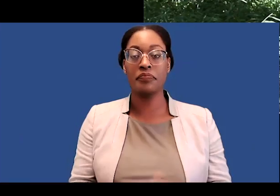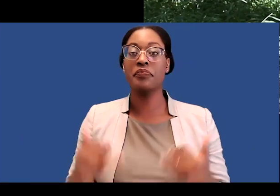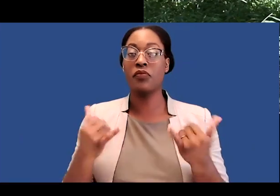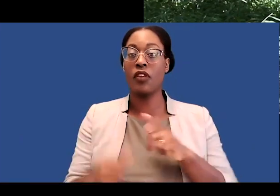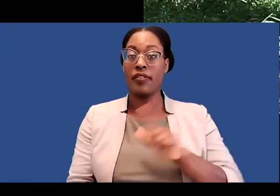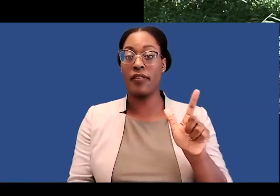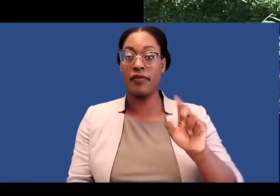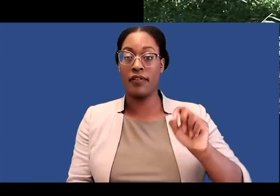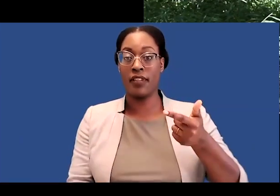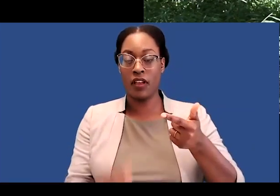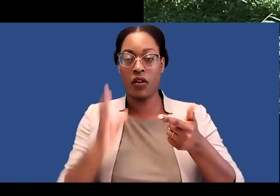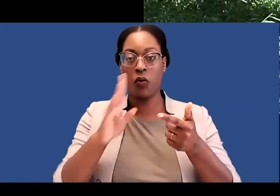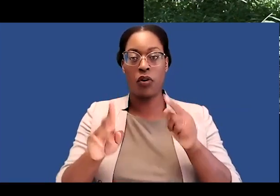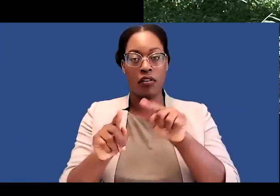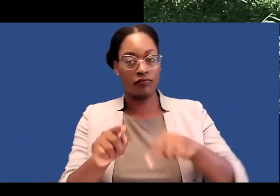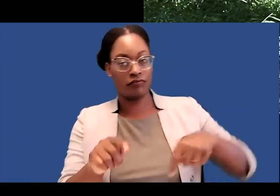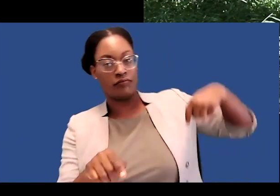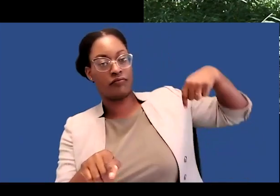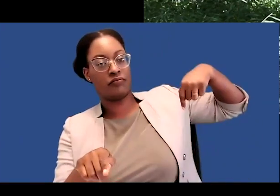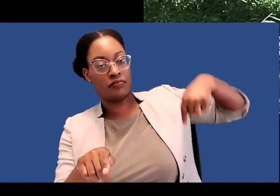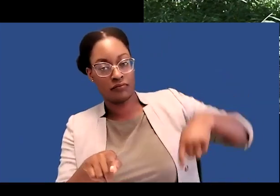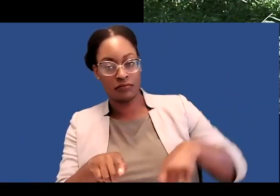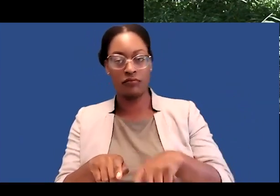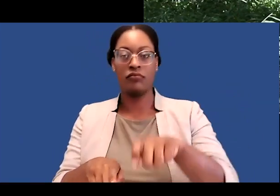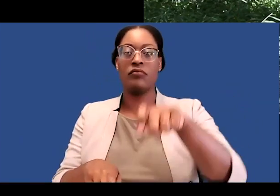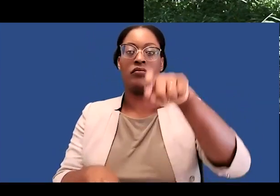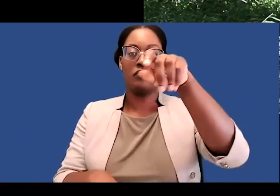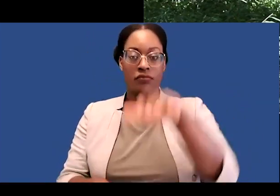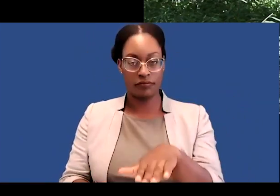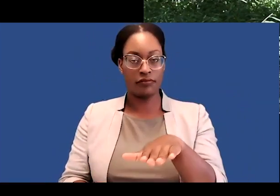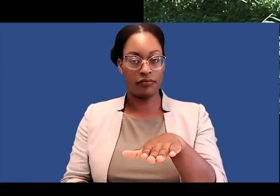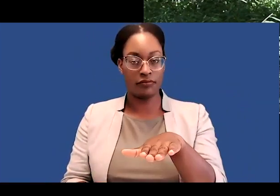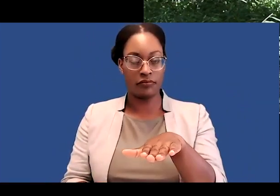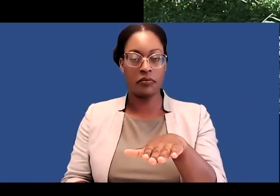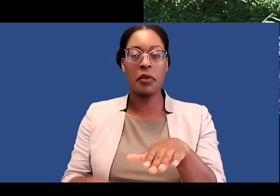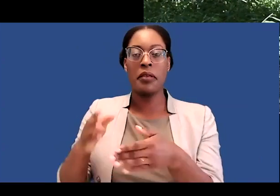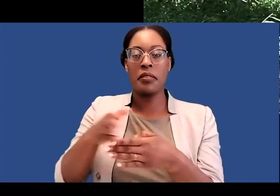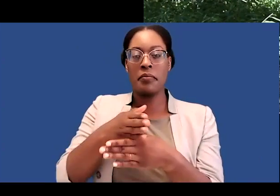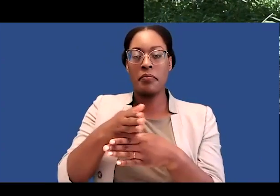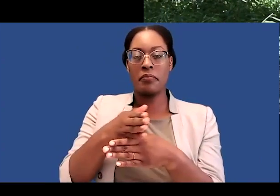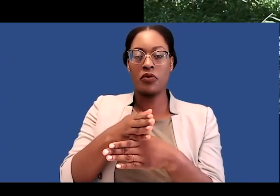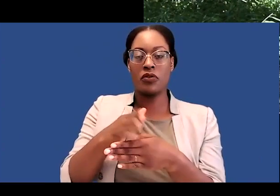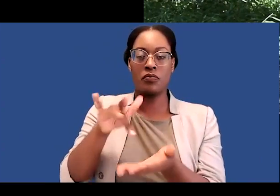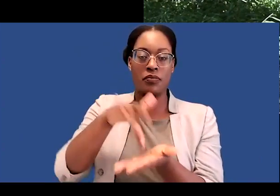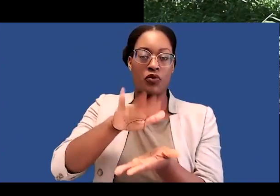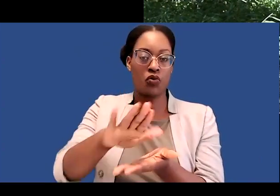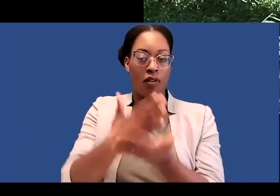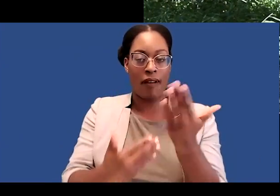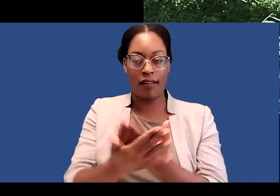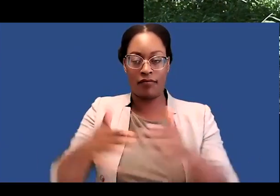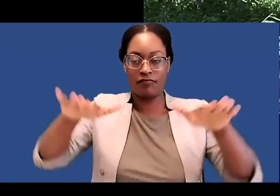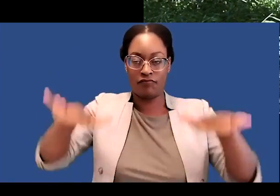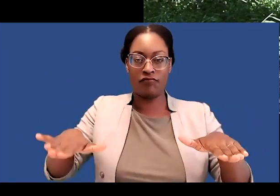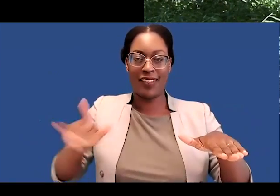I'll kick the left leg back, swing it forward between the hands. Again, keeping the hands low if you